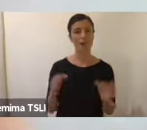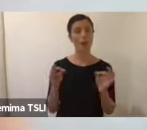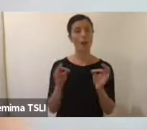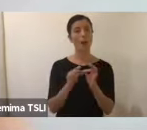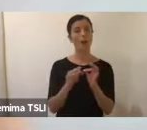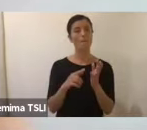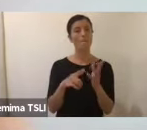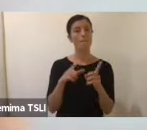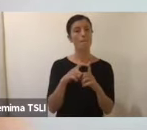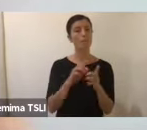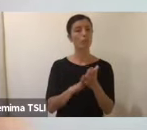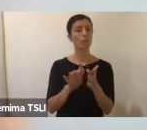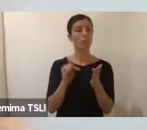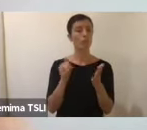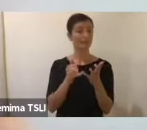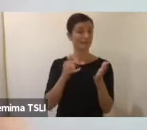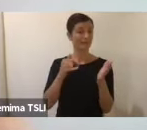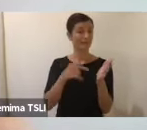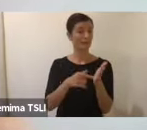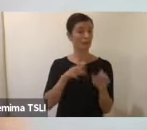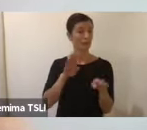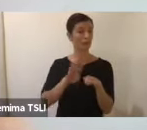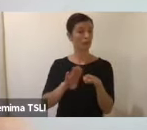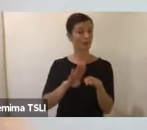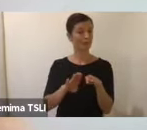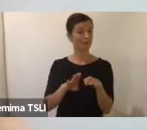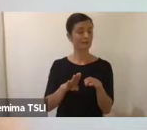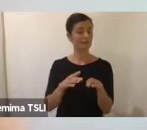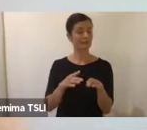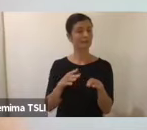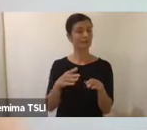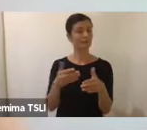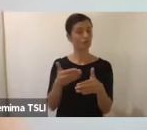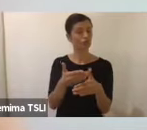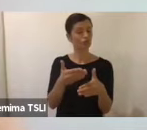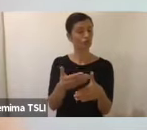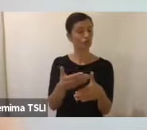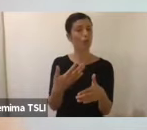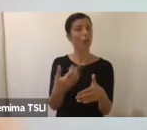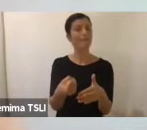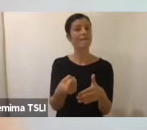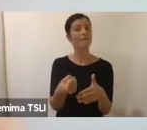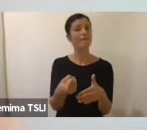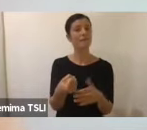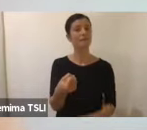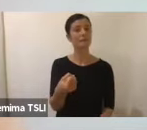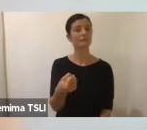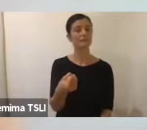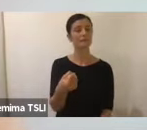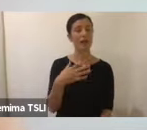um with this and I'd love for us to be able to develop them and make a contribution to this work in society beyond sangha